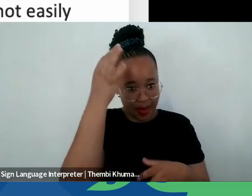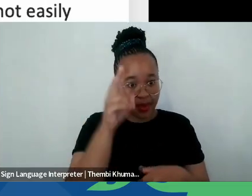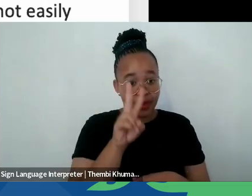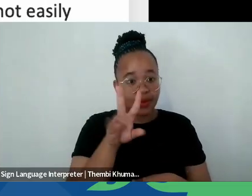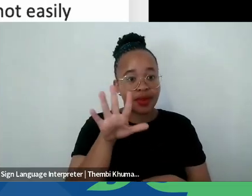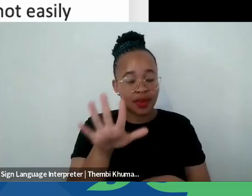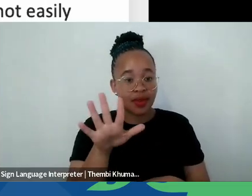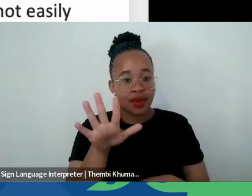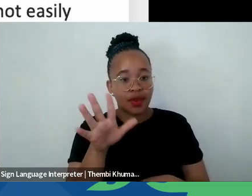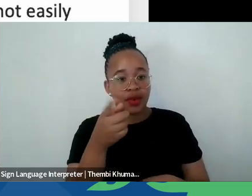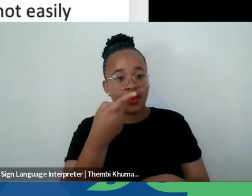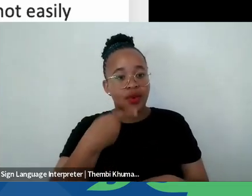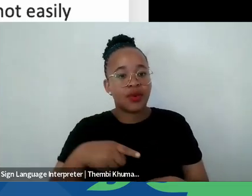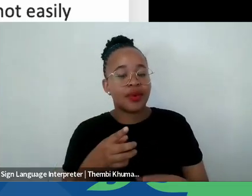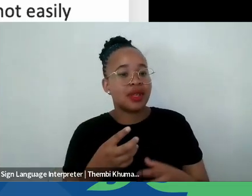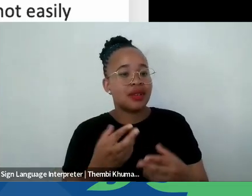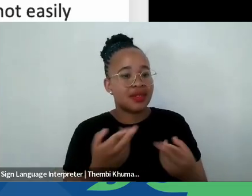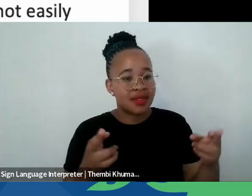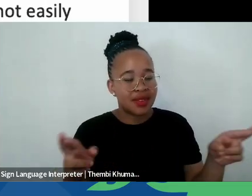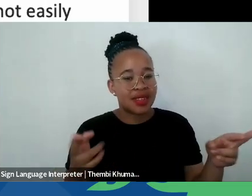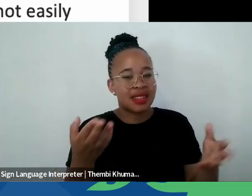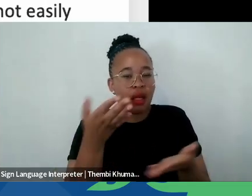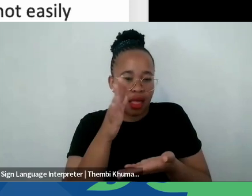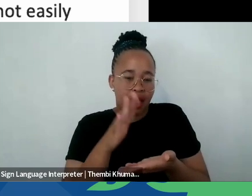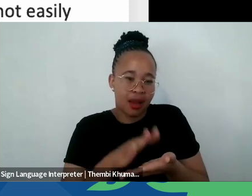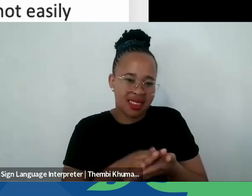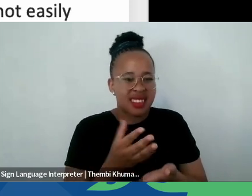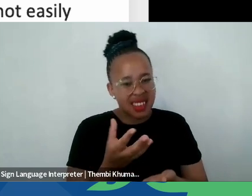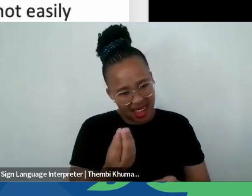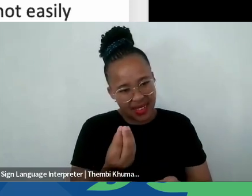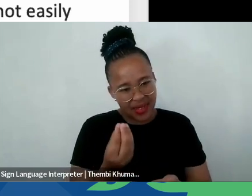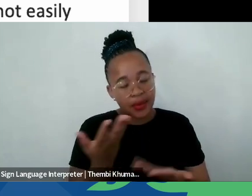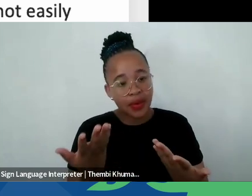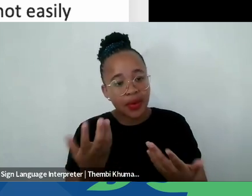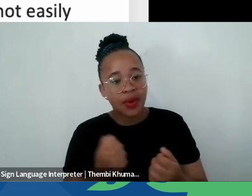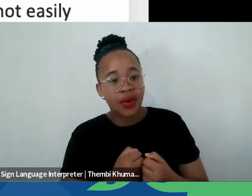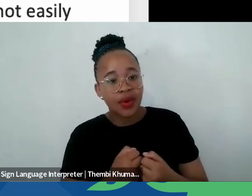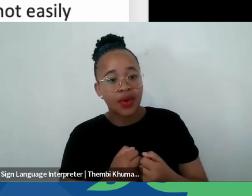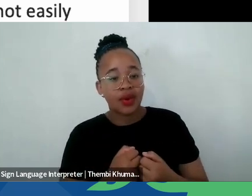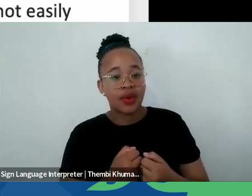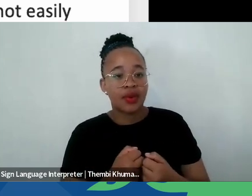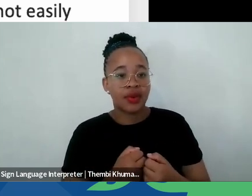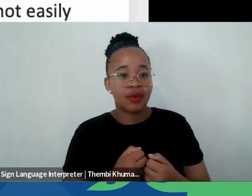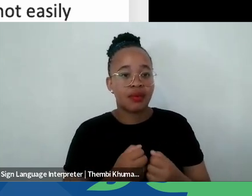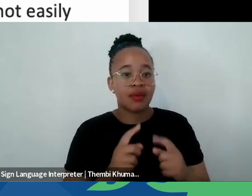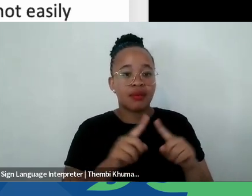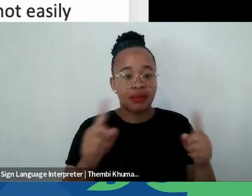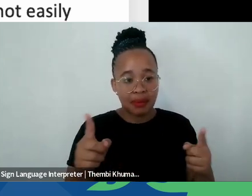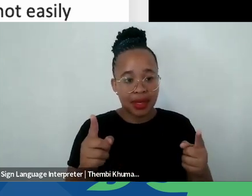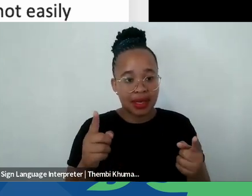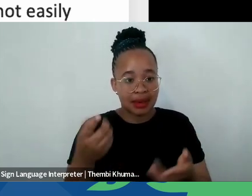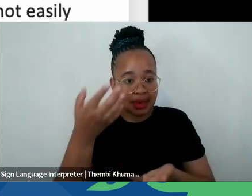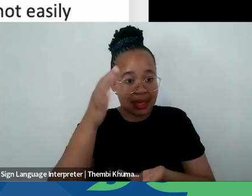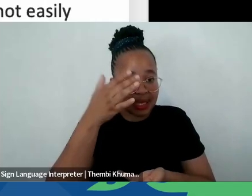months with less resources. And also at this time, US aid fell away. But the